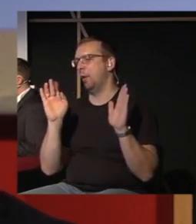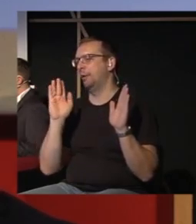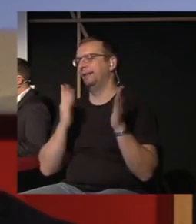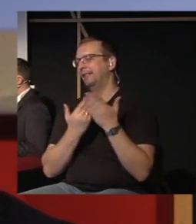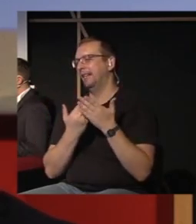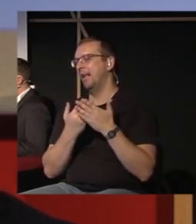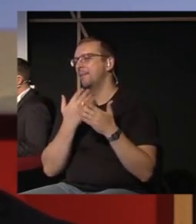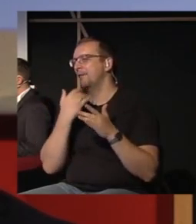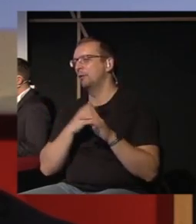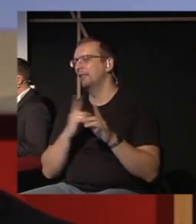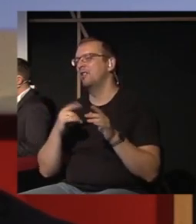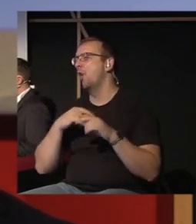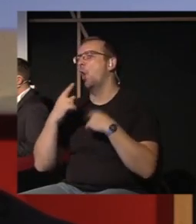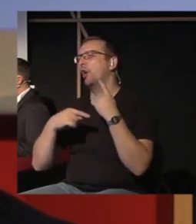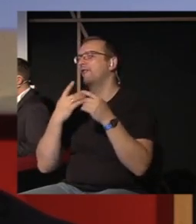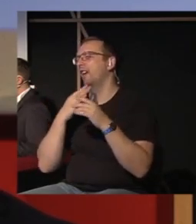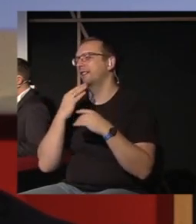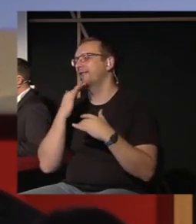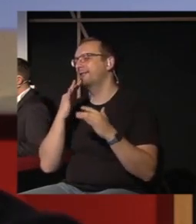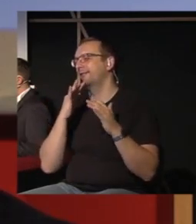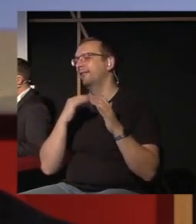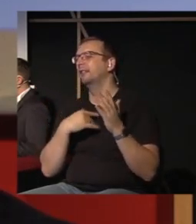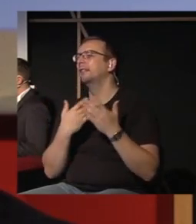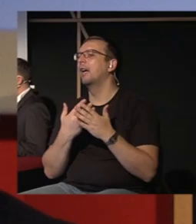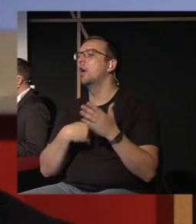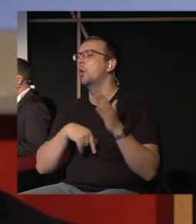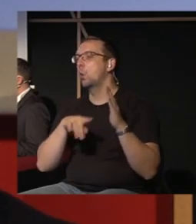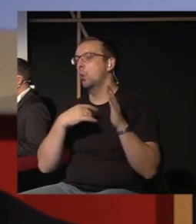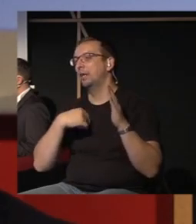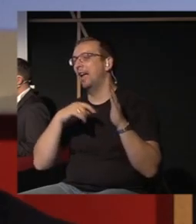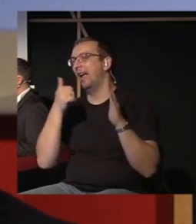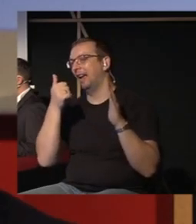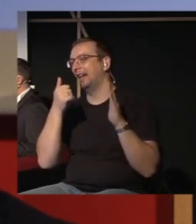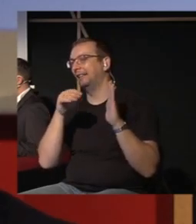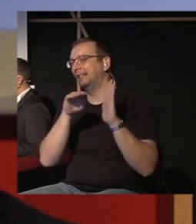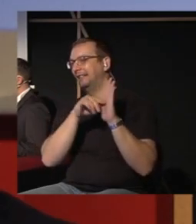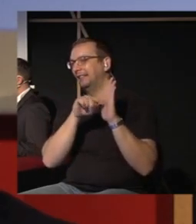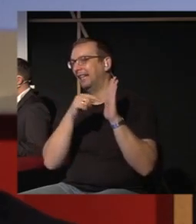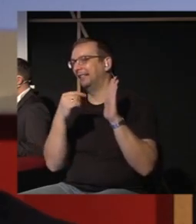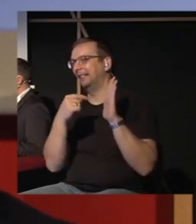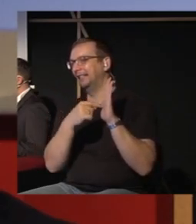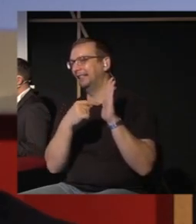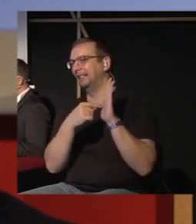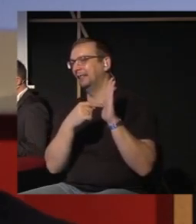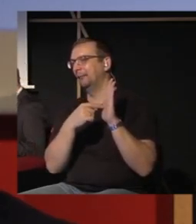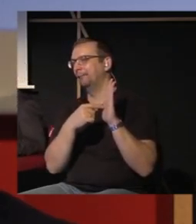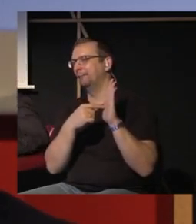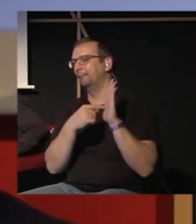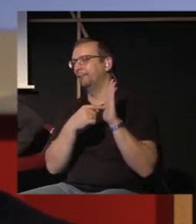realmente es la normativa que actualmente hay sobre edificaciones y construcciones en general.